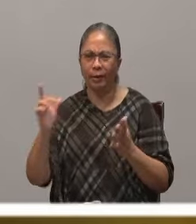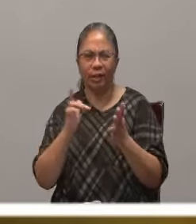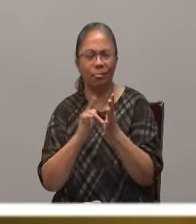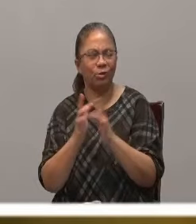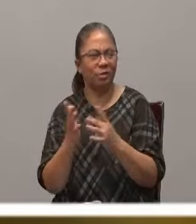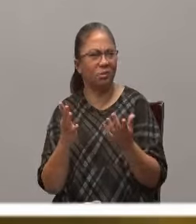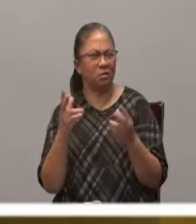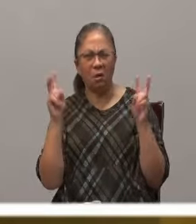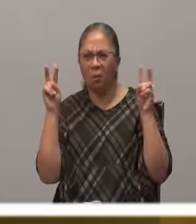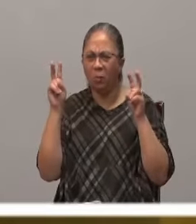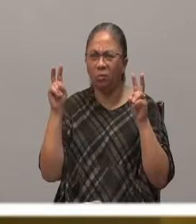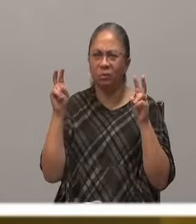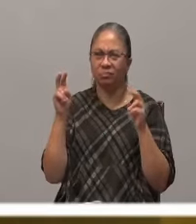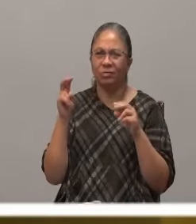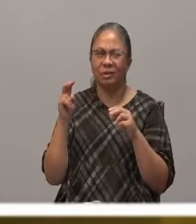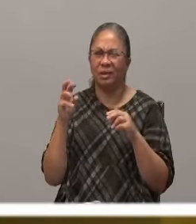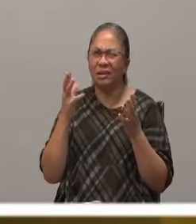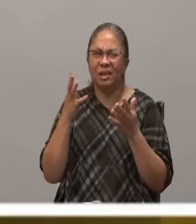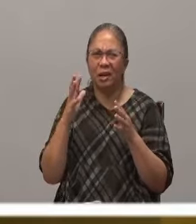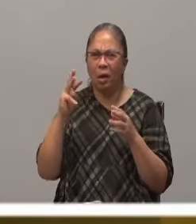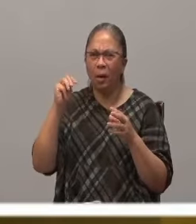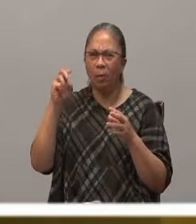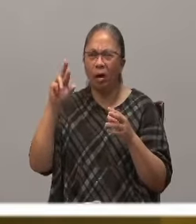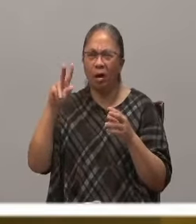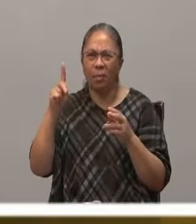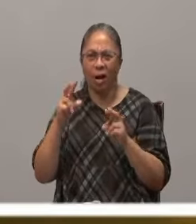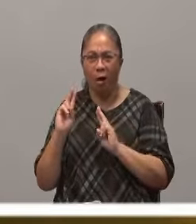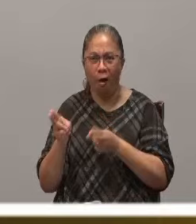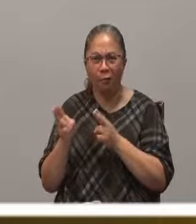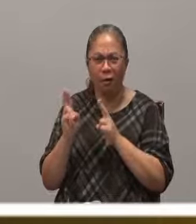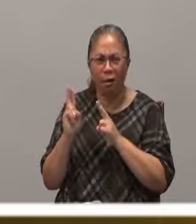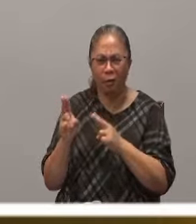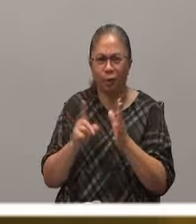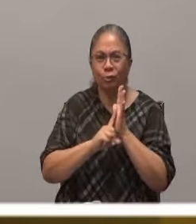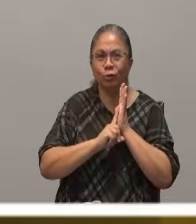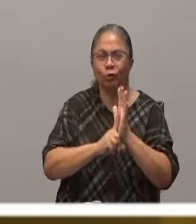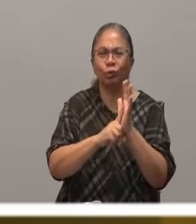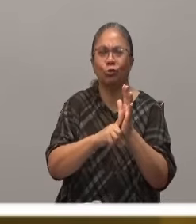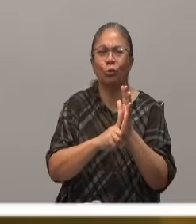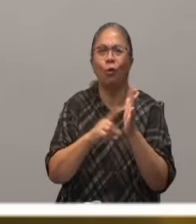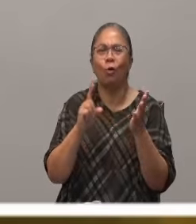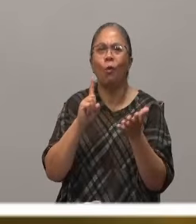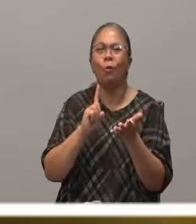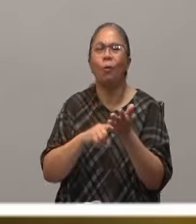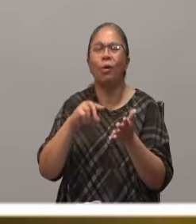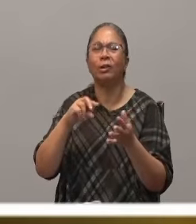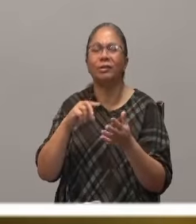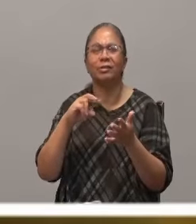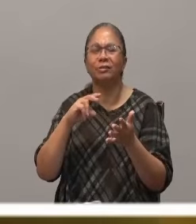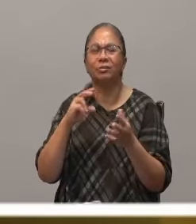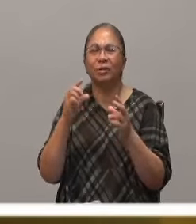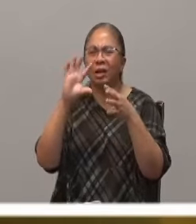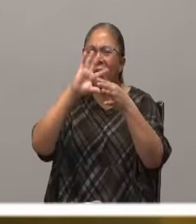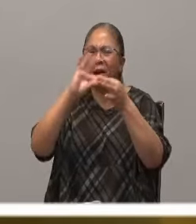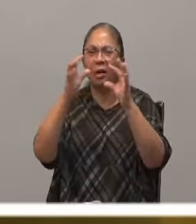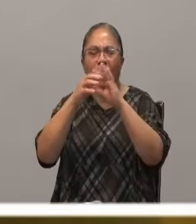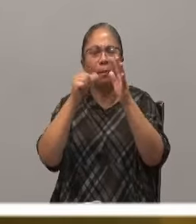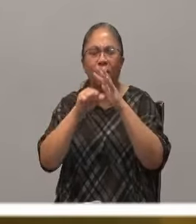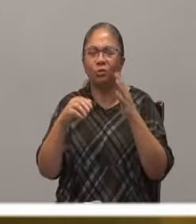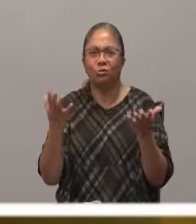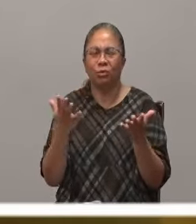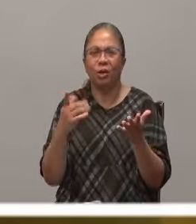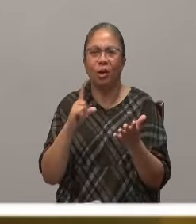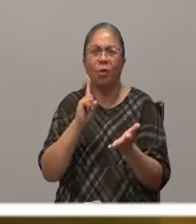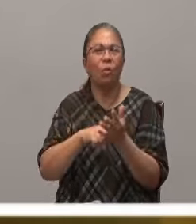Mark is in speed and in a pace to demonstrate what this mystery, what this good